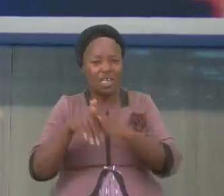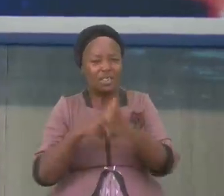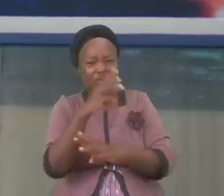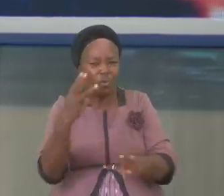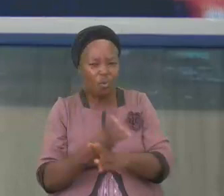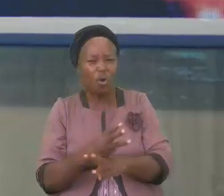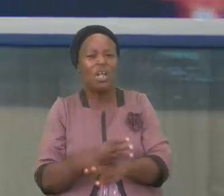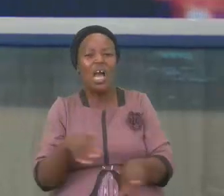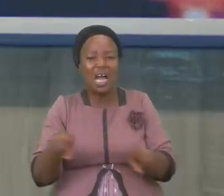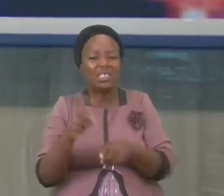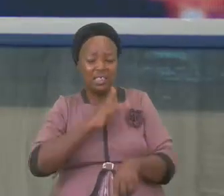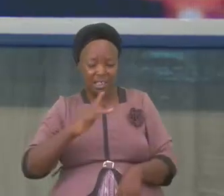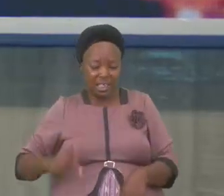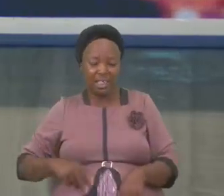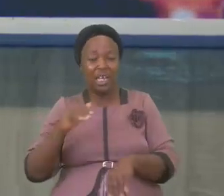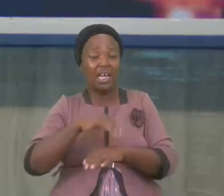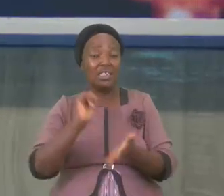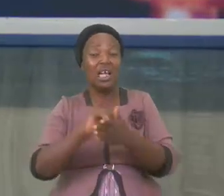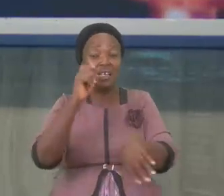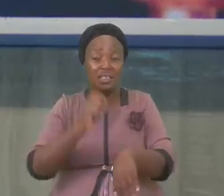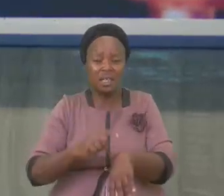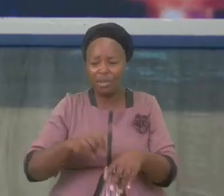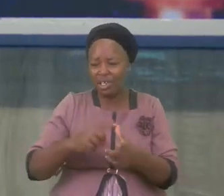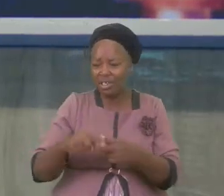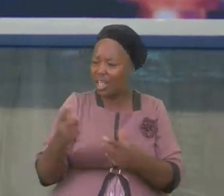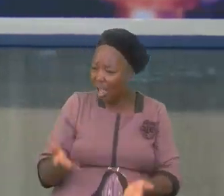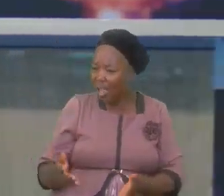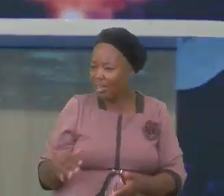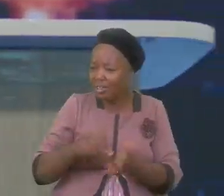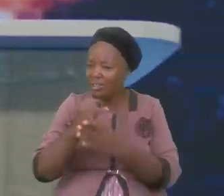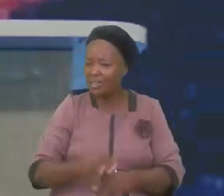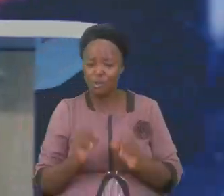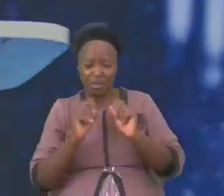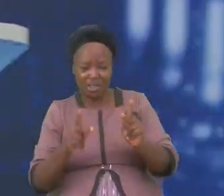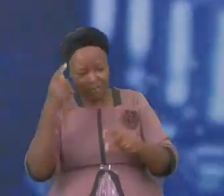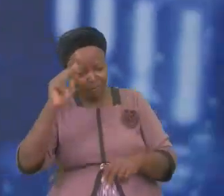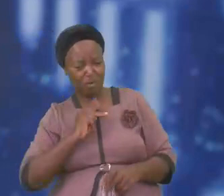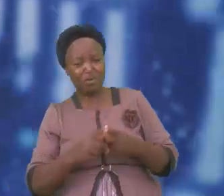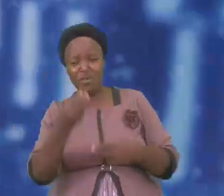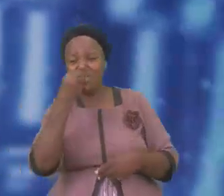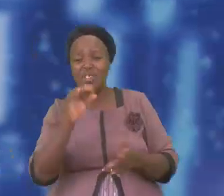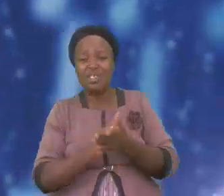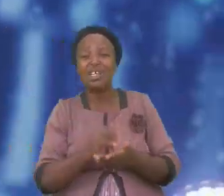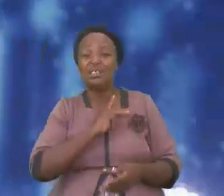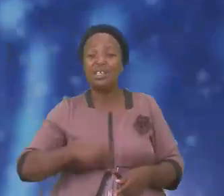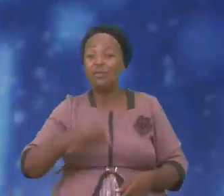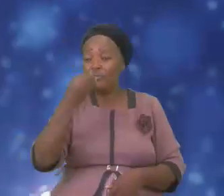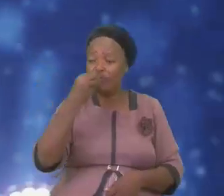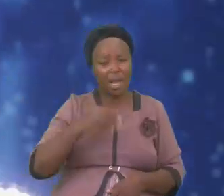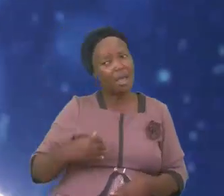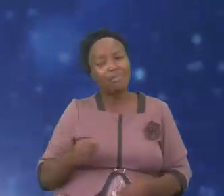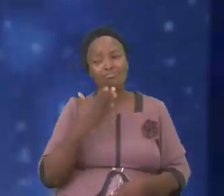the dainties of the king are brought to us. But Daniel said, they're not